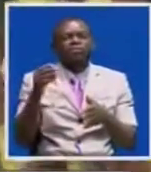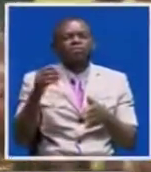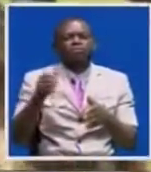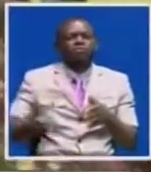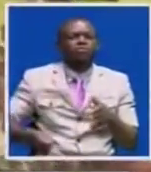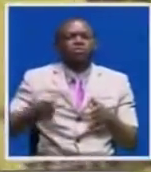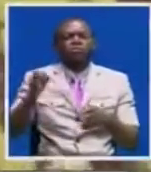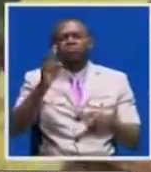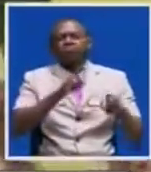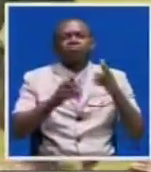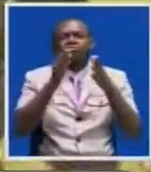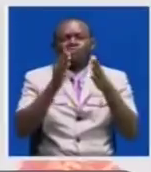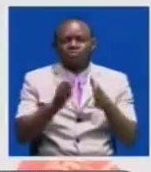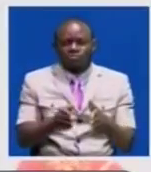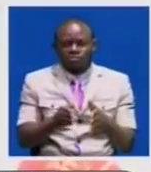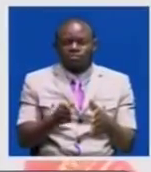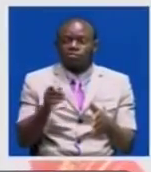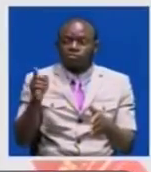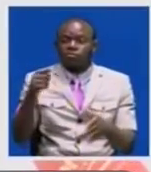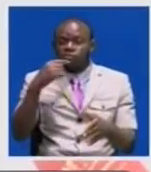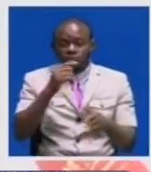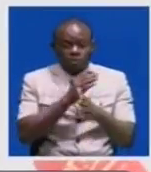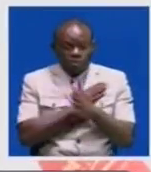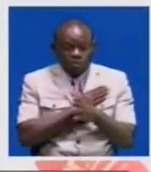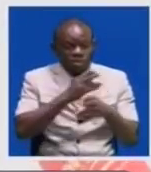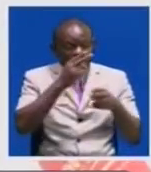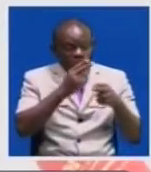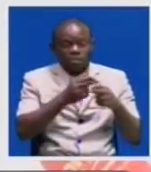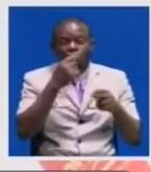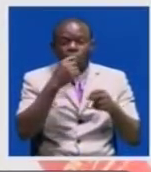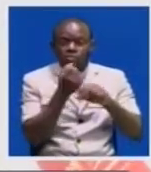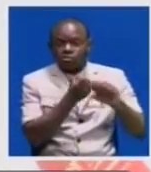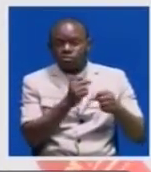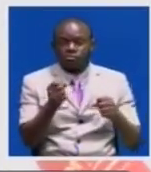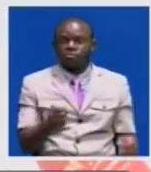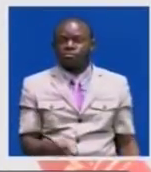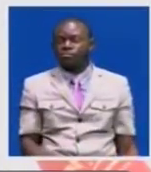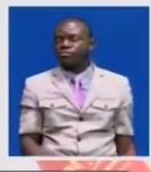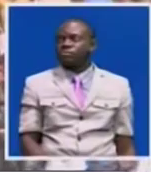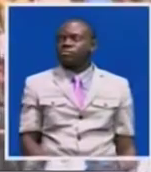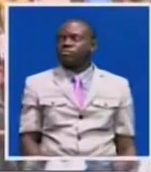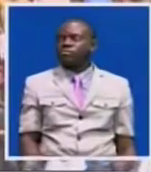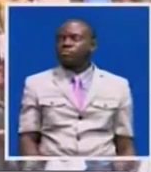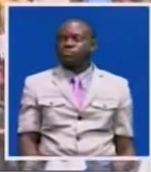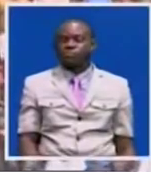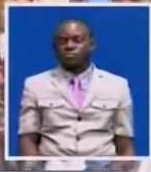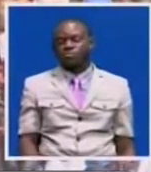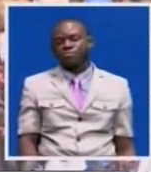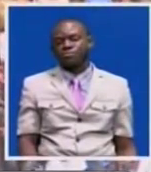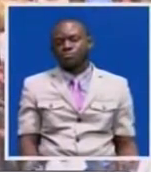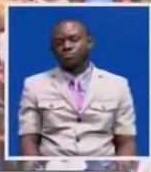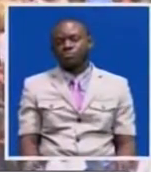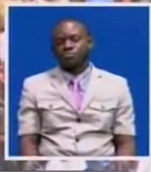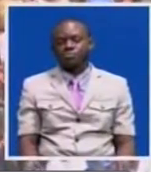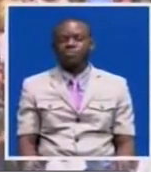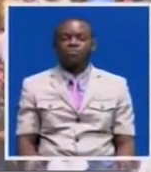country's image protected. We should always remember that with every privilege comes responsibility.